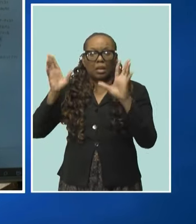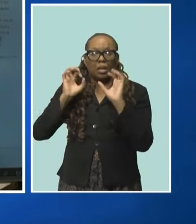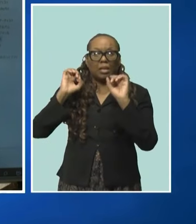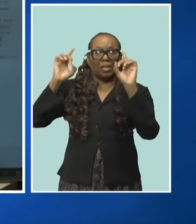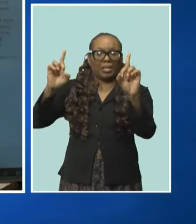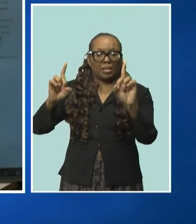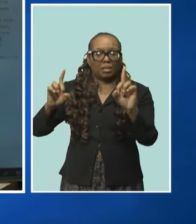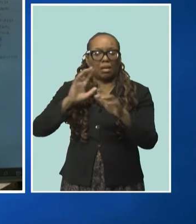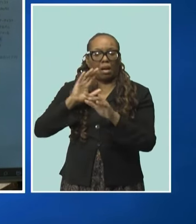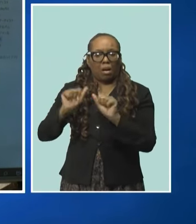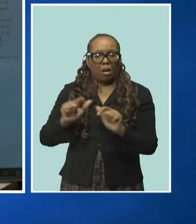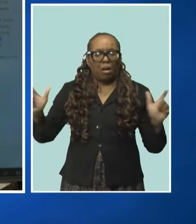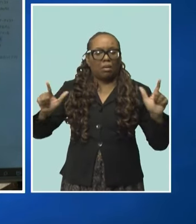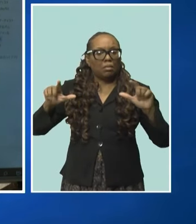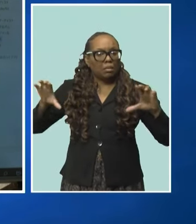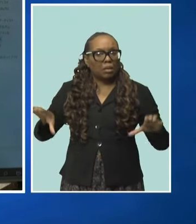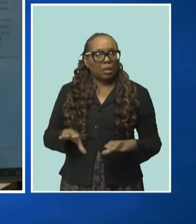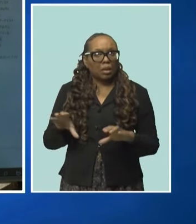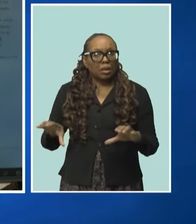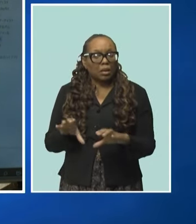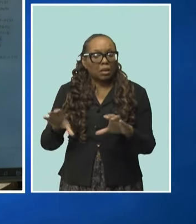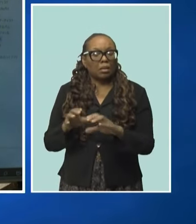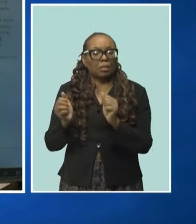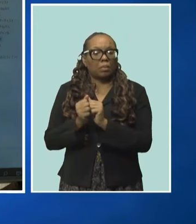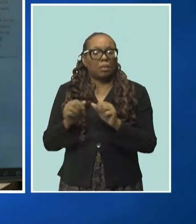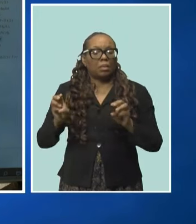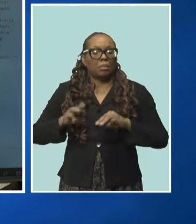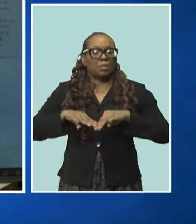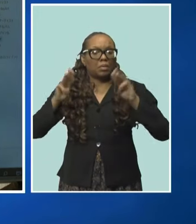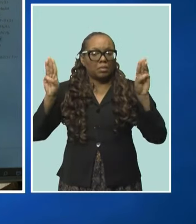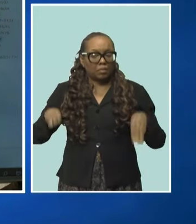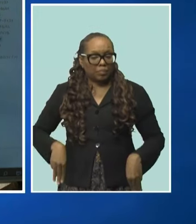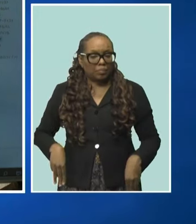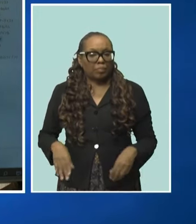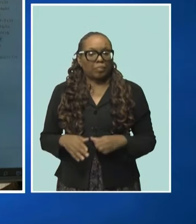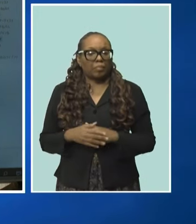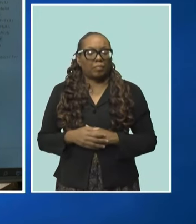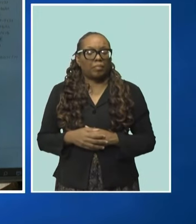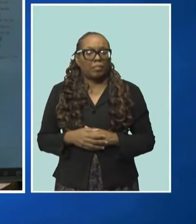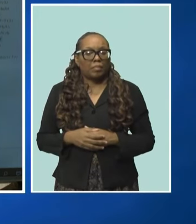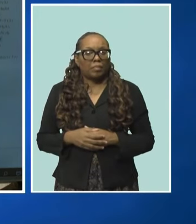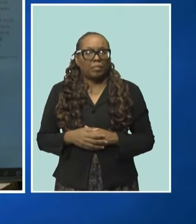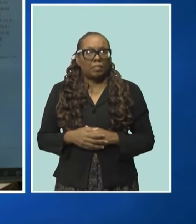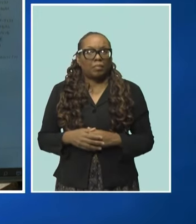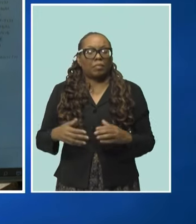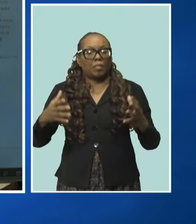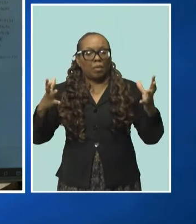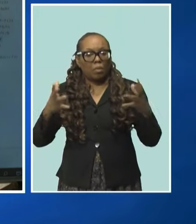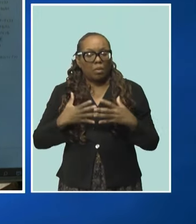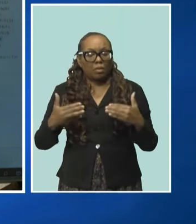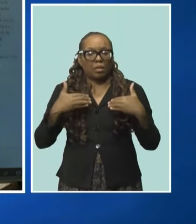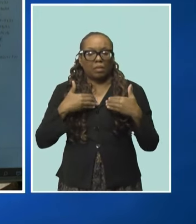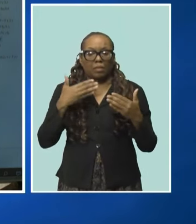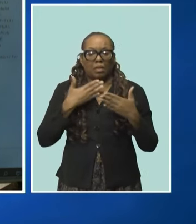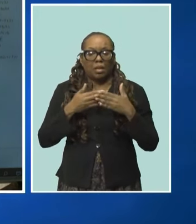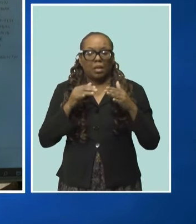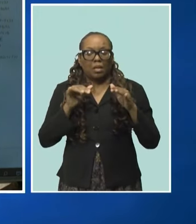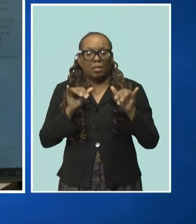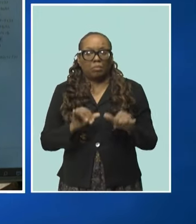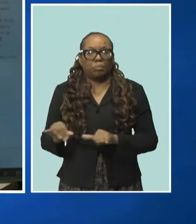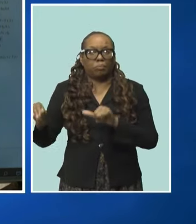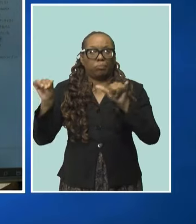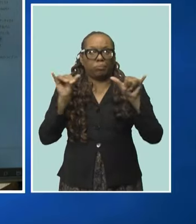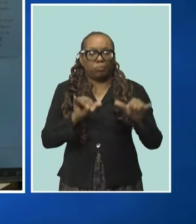environment activities of the museum, thereby promoting mutual understanding between our